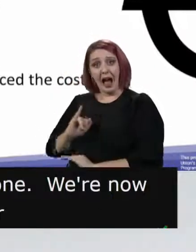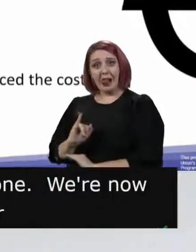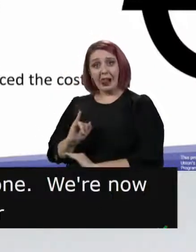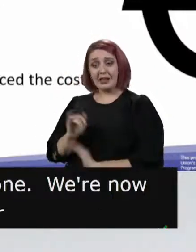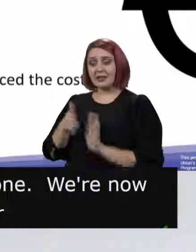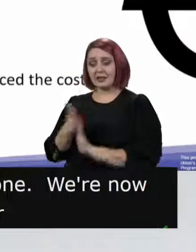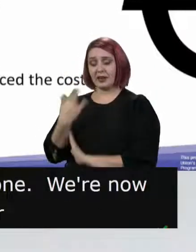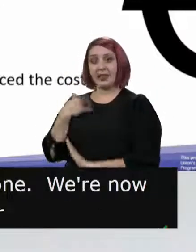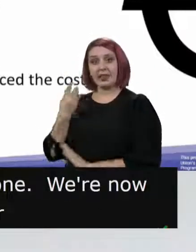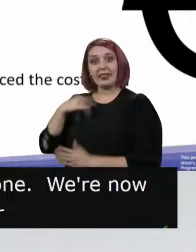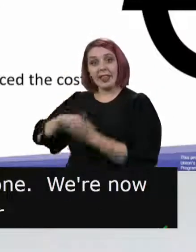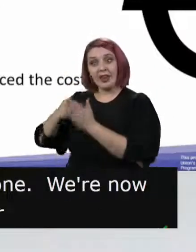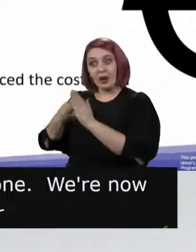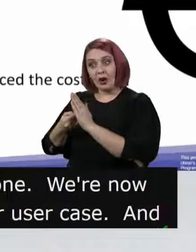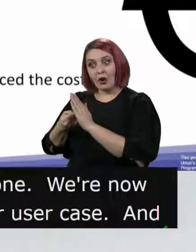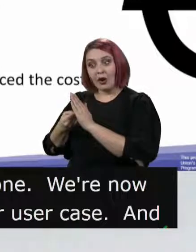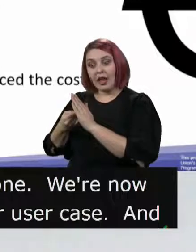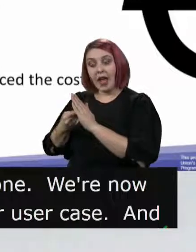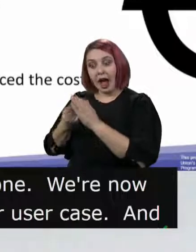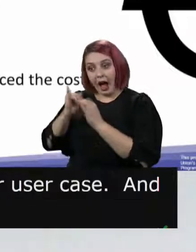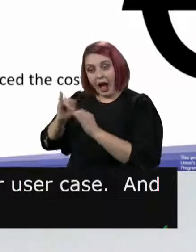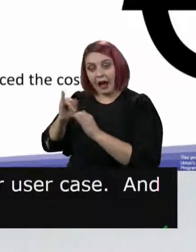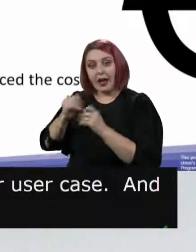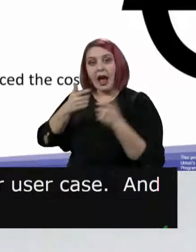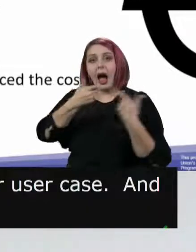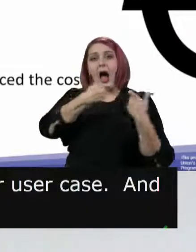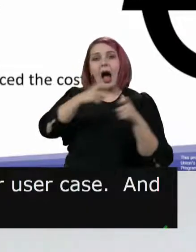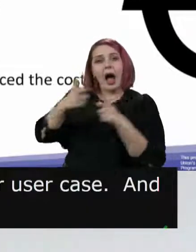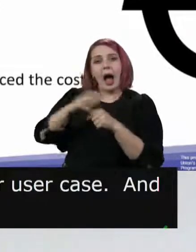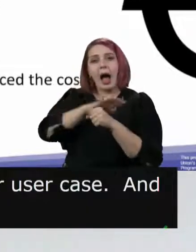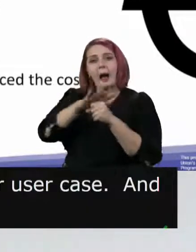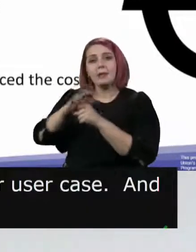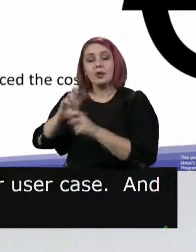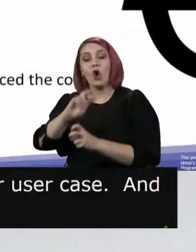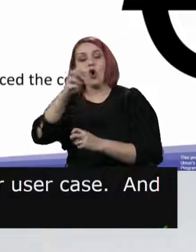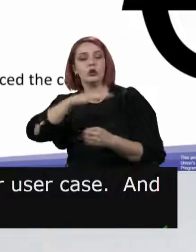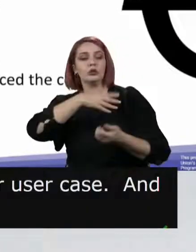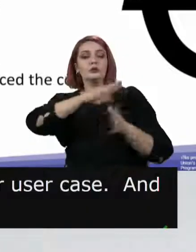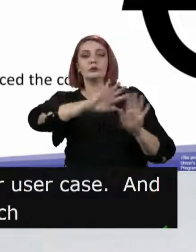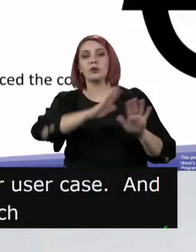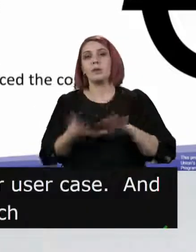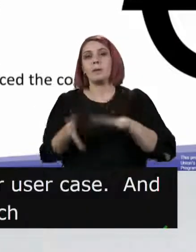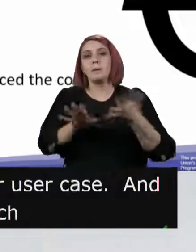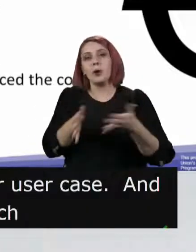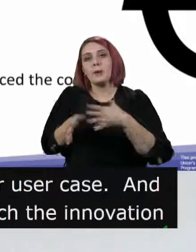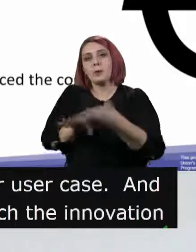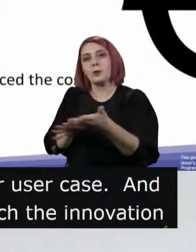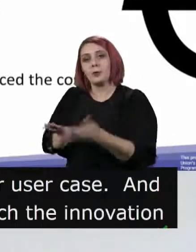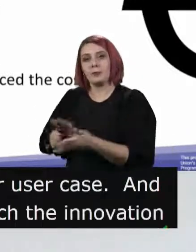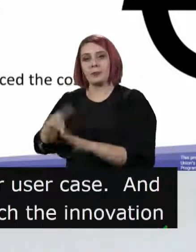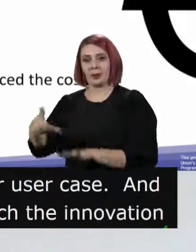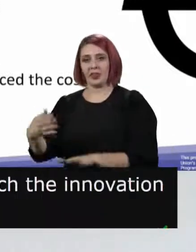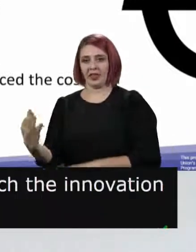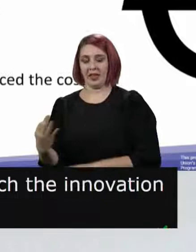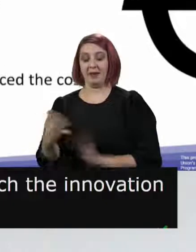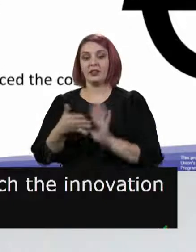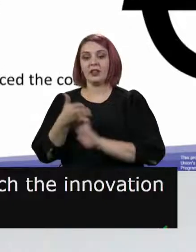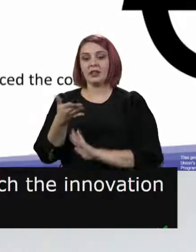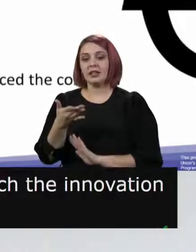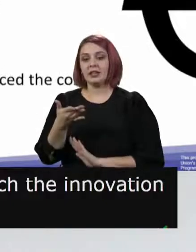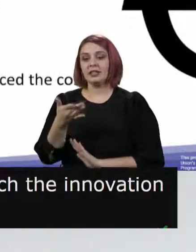And we really needed to understand the extent to which the innovation brought comprehensive benefits to all